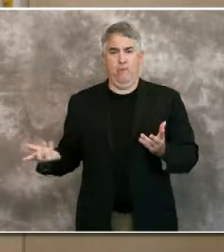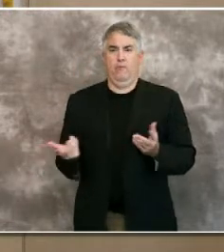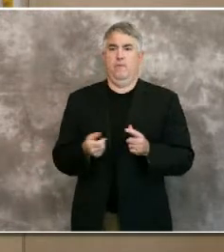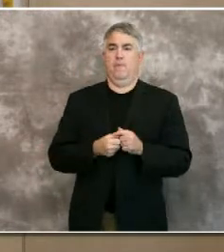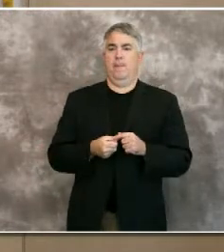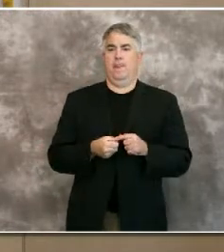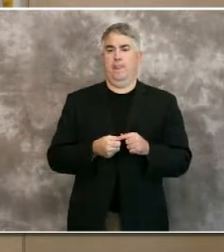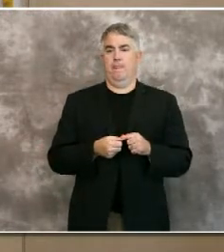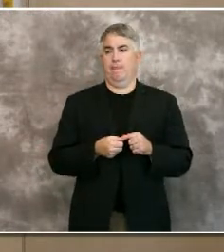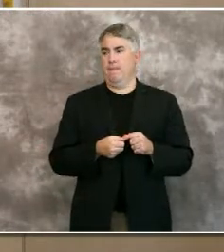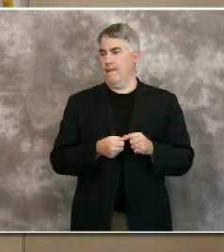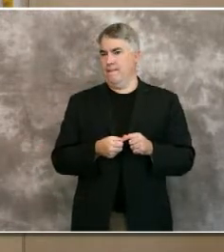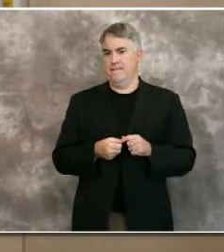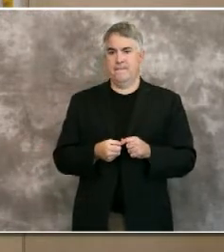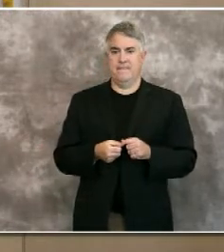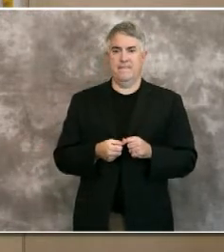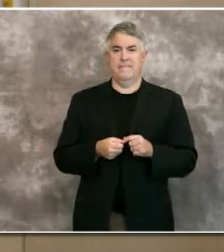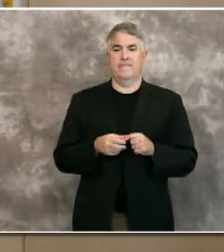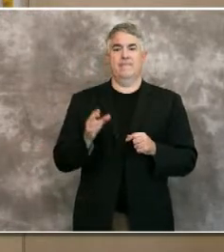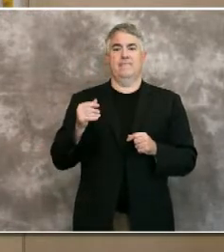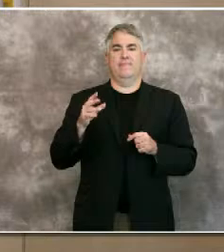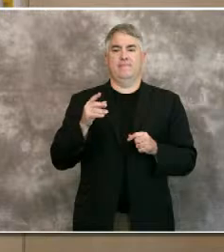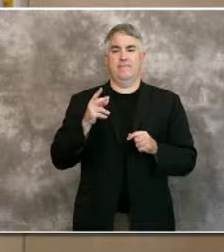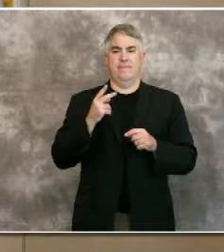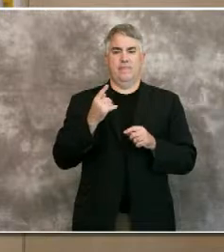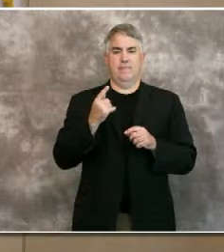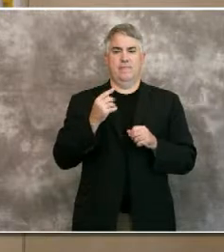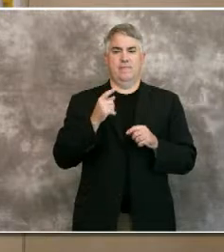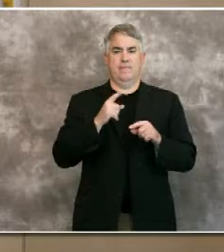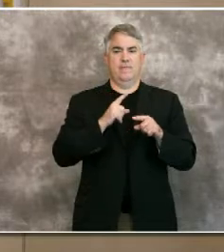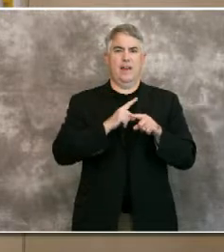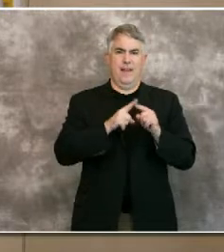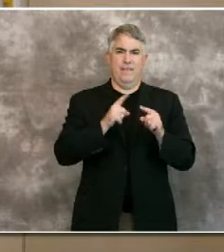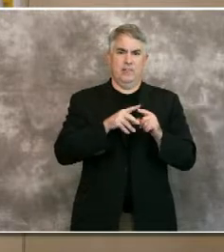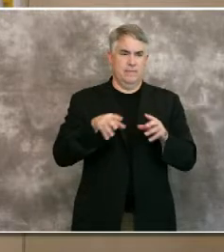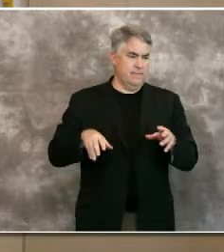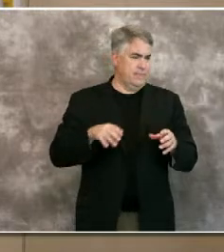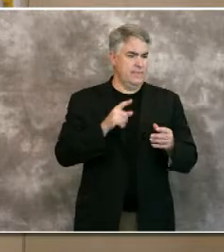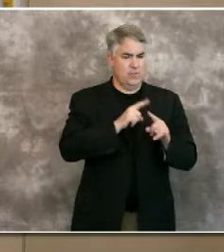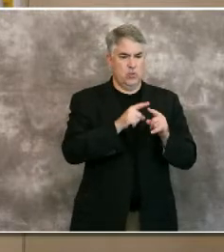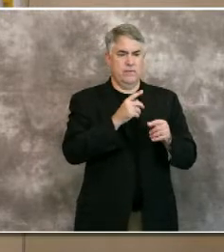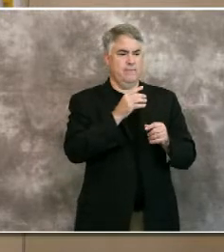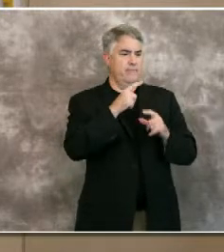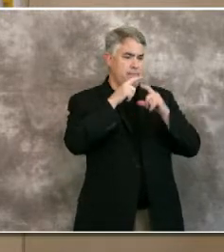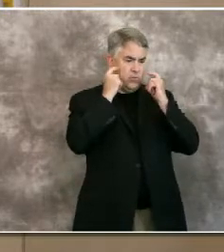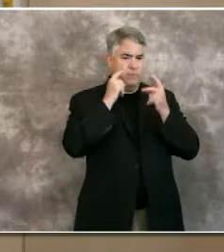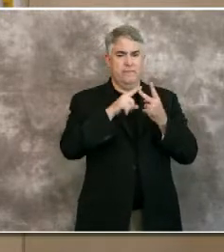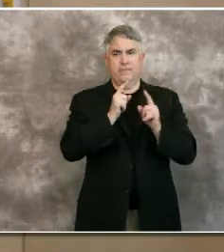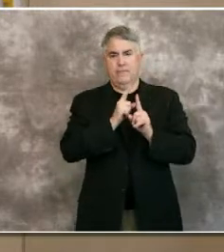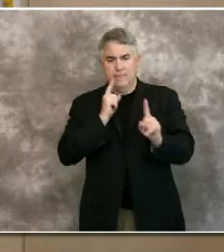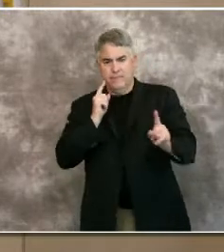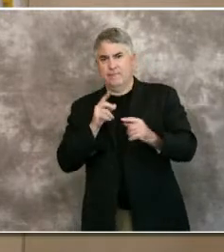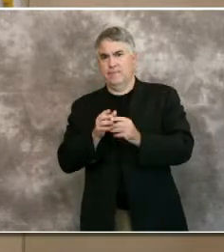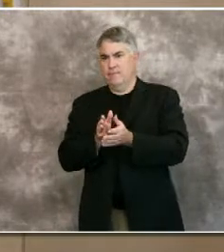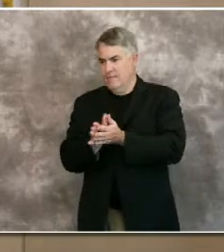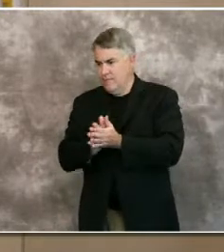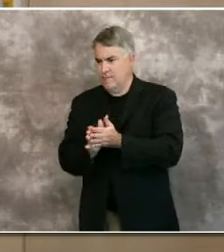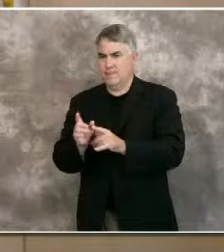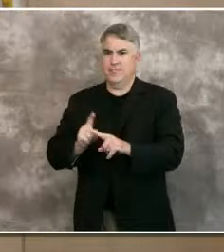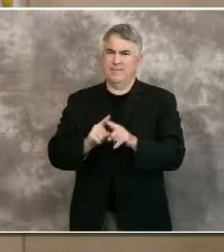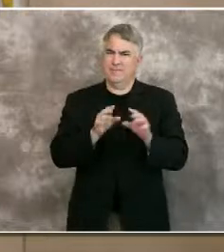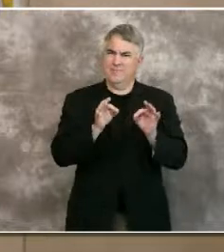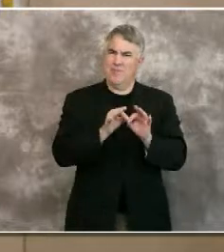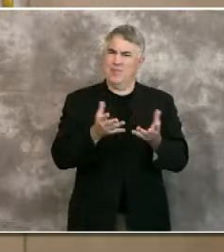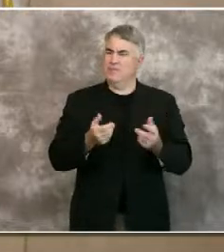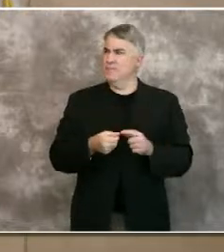in our arsenal to help reduce the spread of this infection in our community. Thank you.